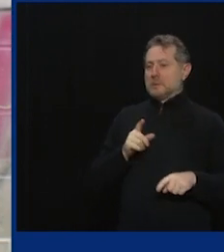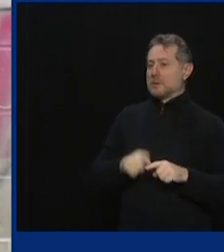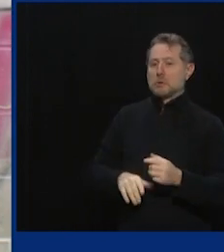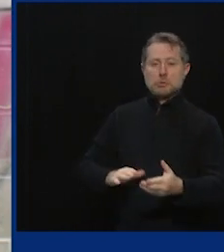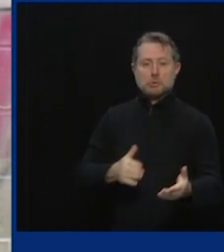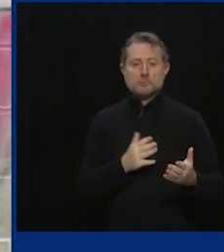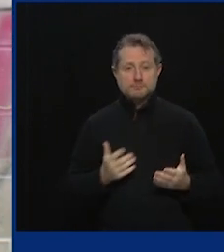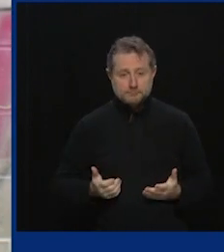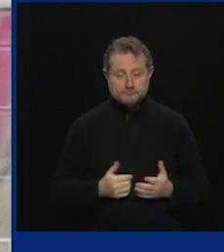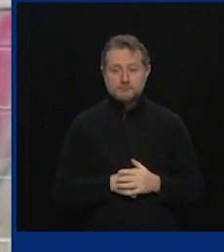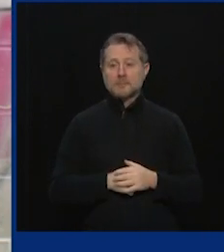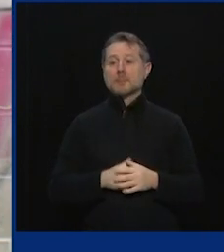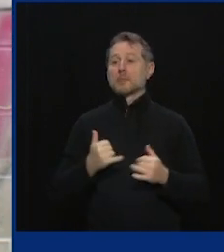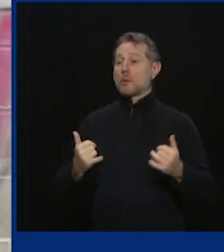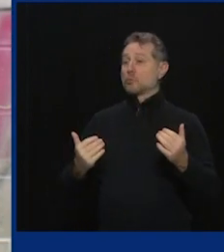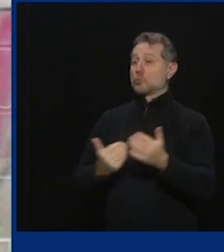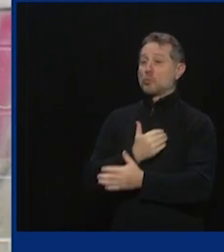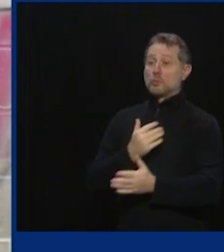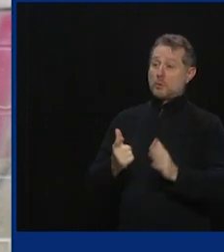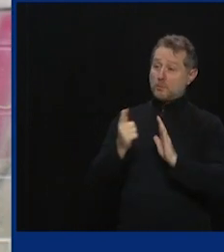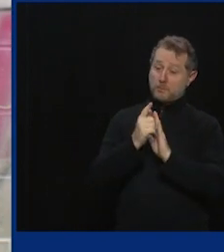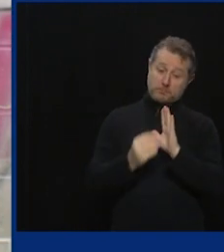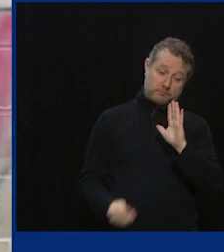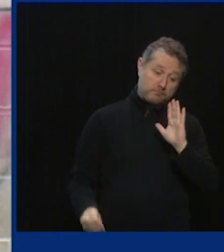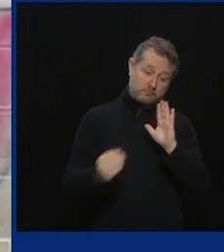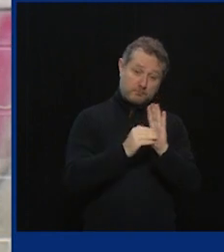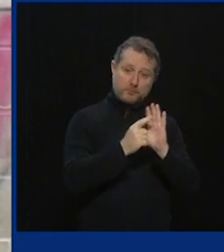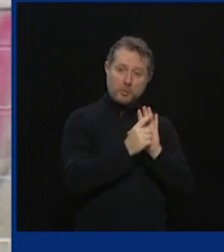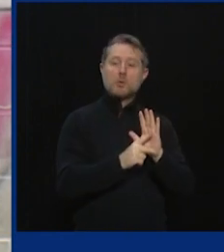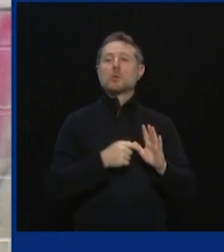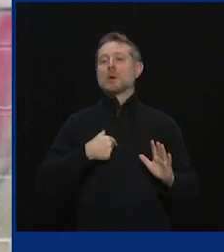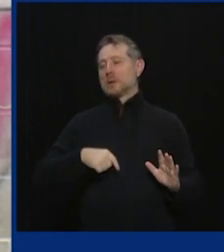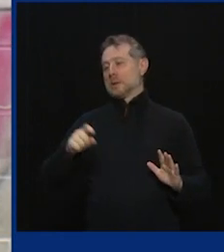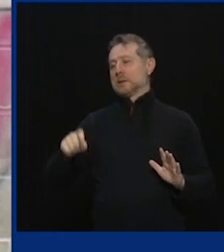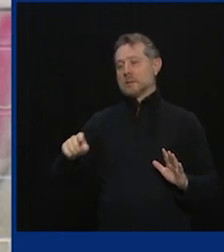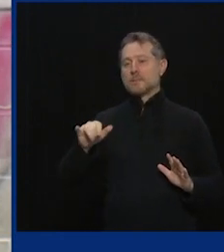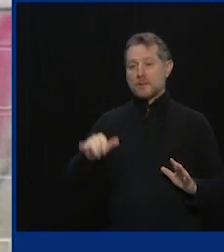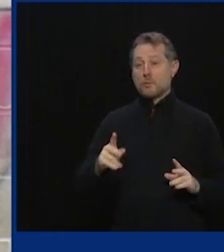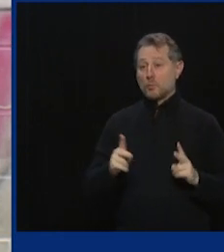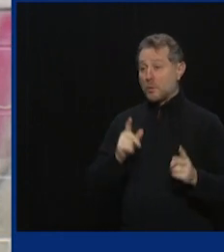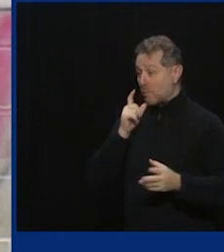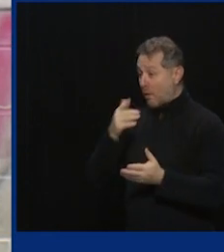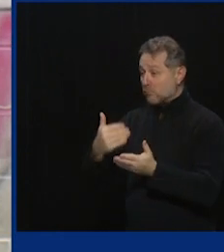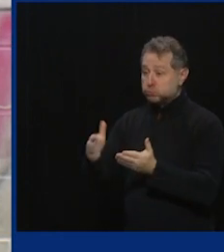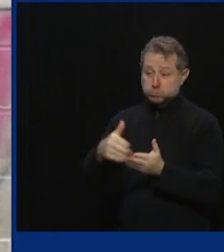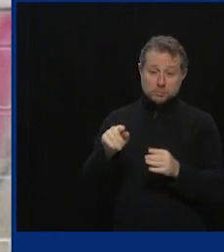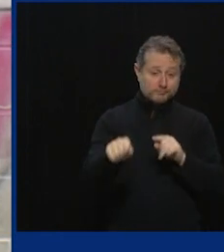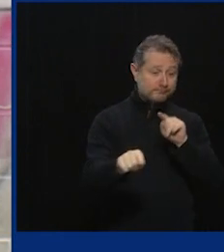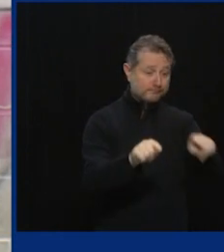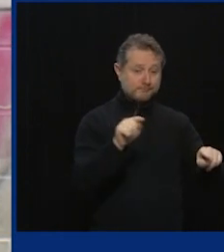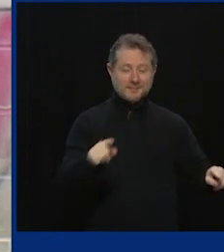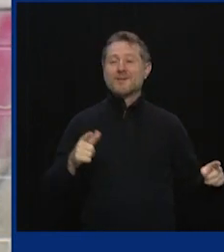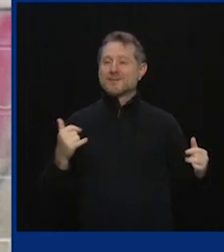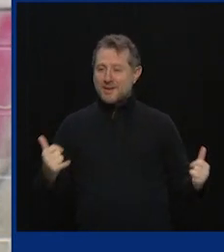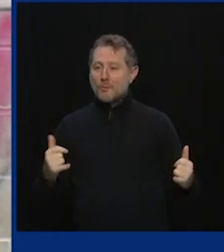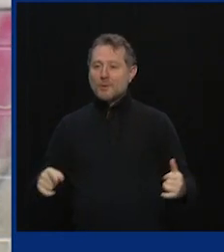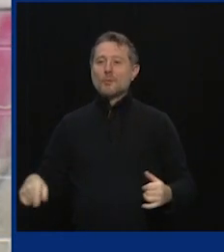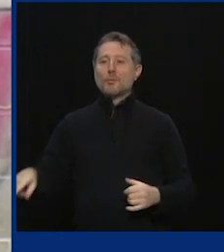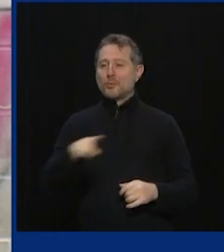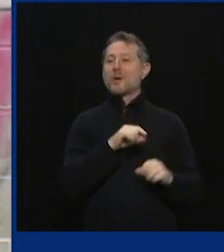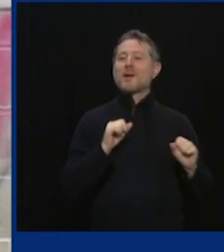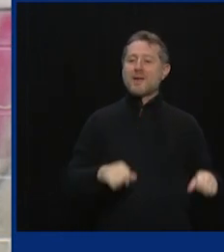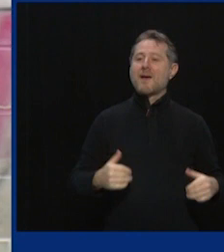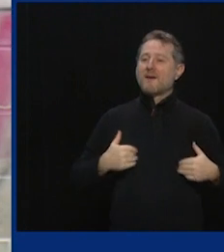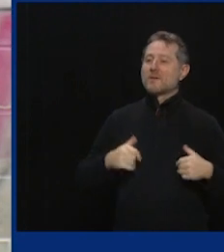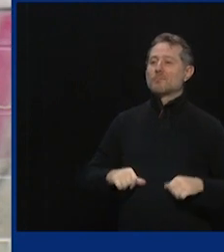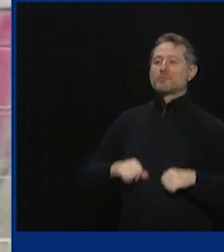This policy change is sorely needed to allow more marginalized New Yorkers to have the tools to lead dignified lives.